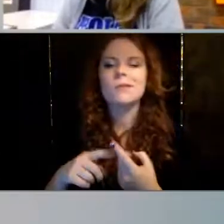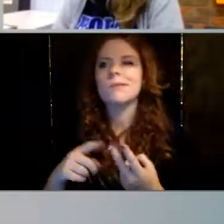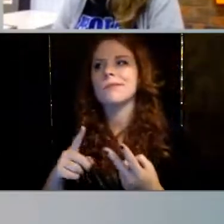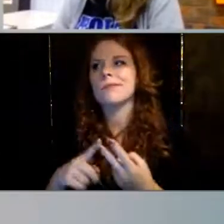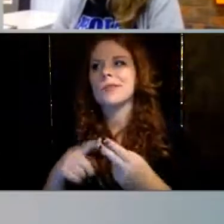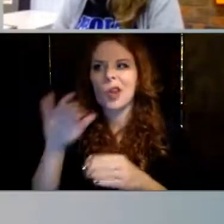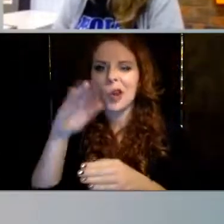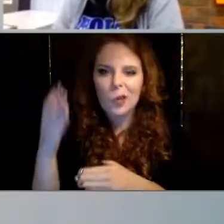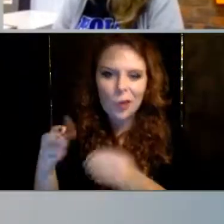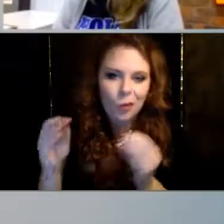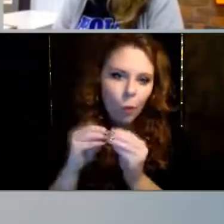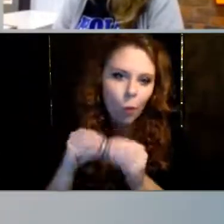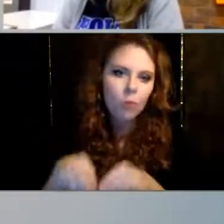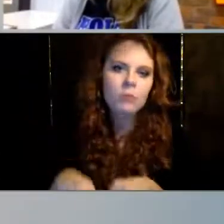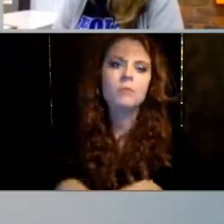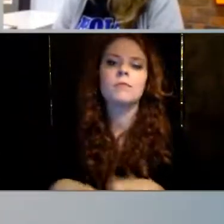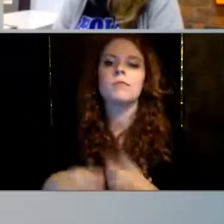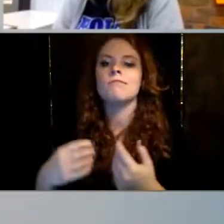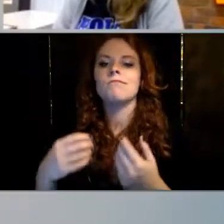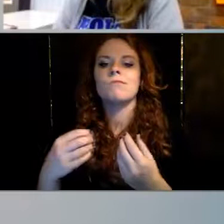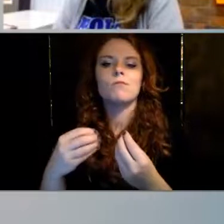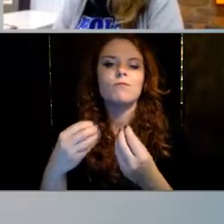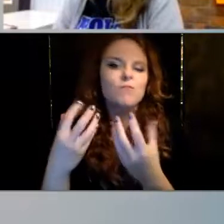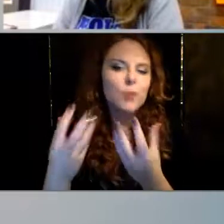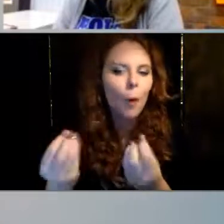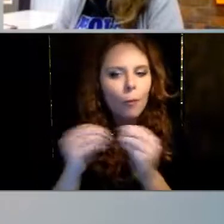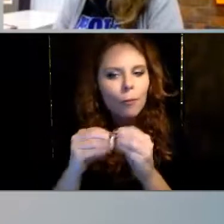more curvy, softer.